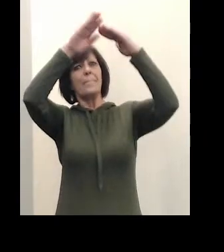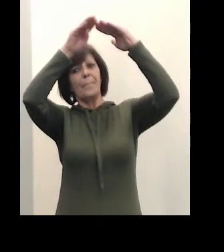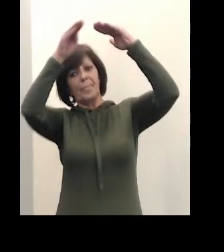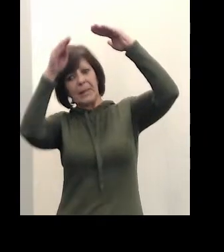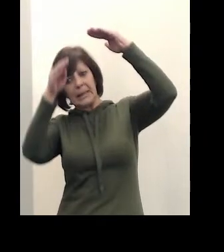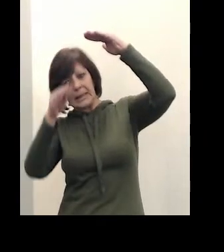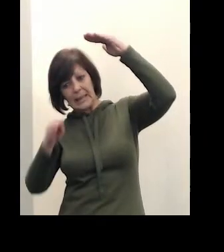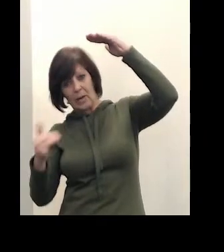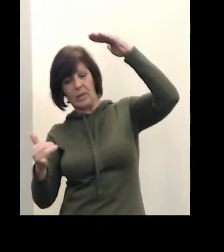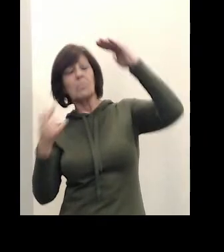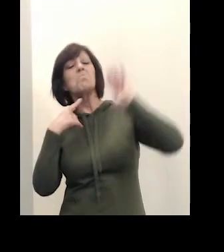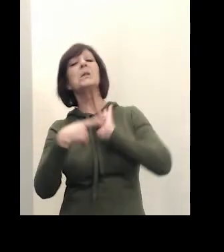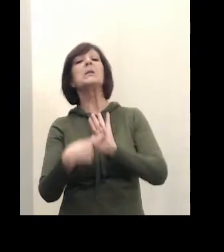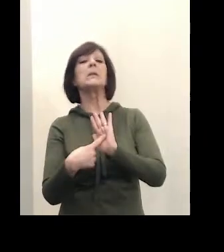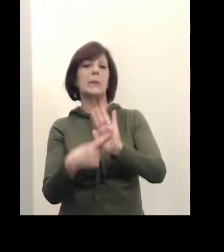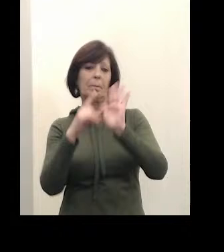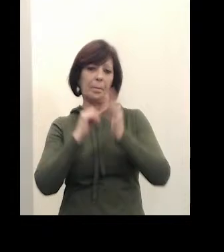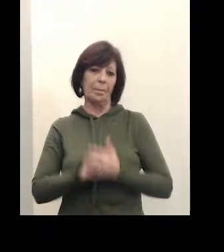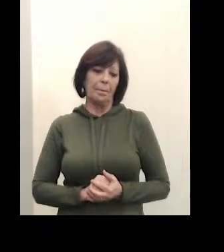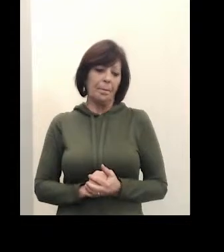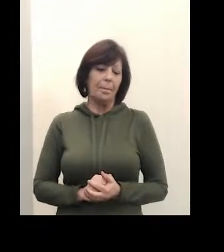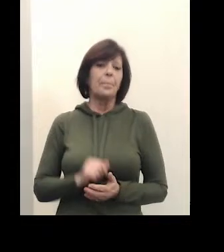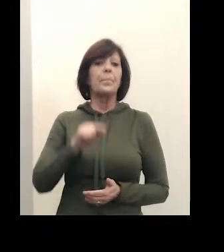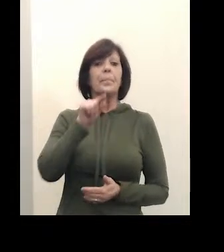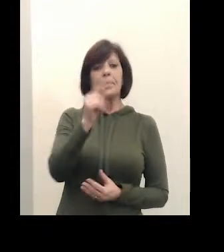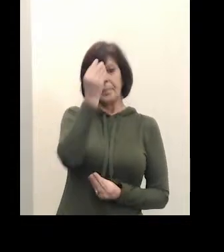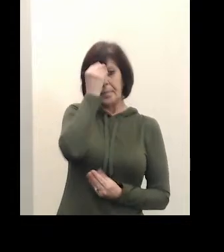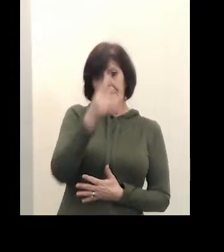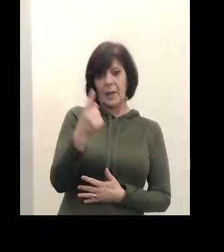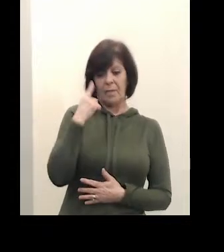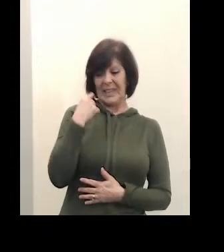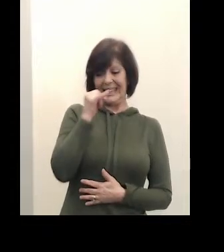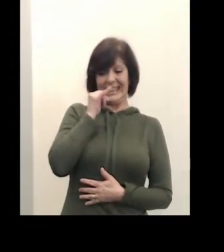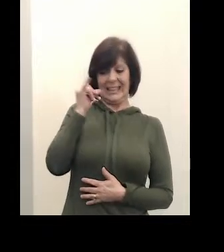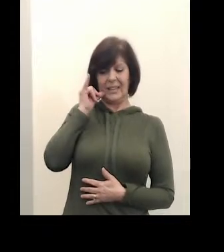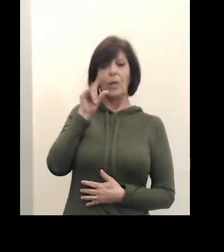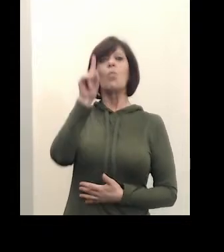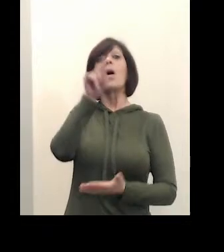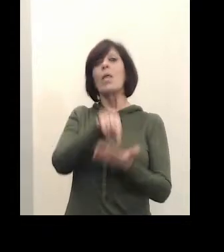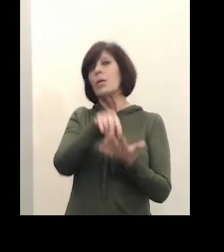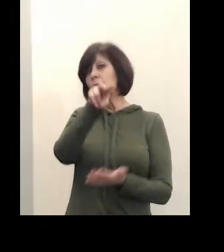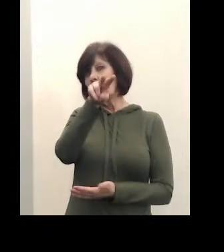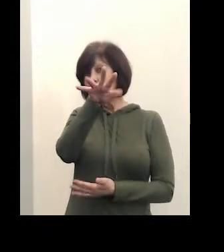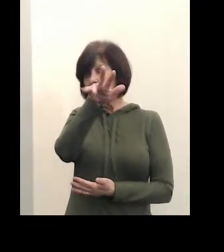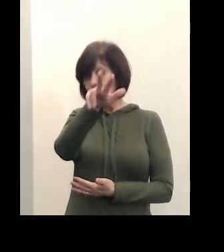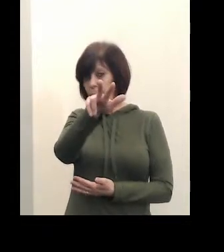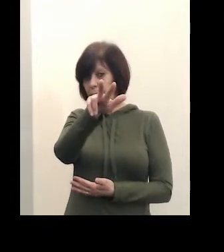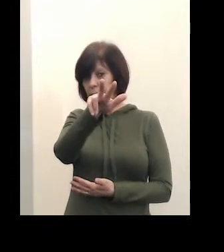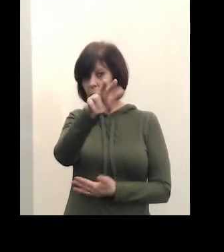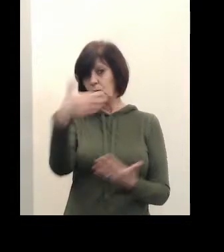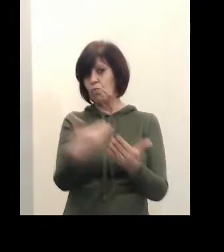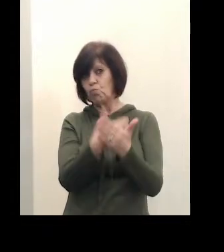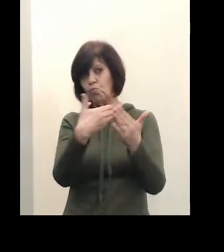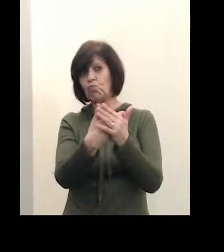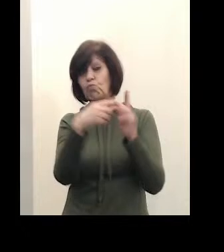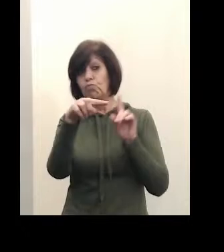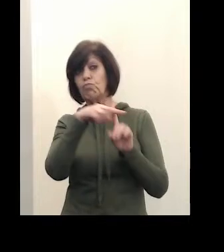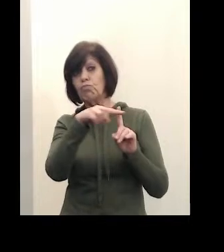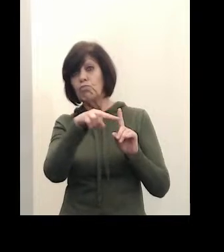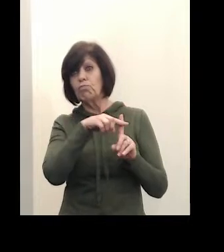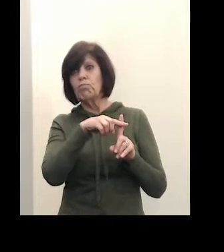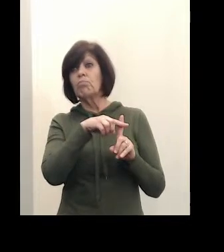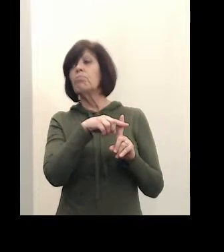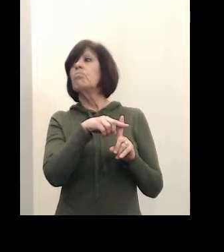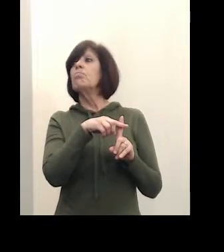example of it, this data for the 17th had 1,253 new cases,